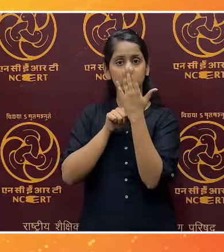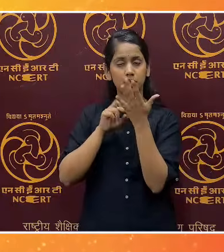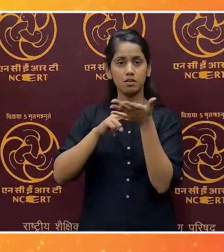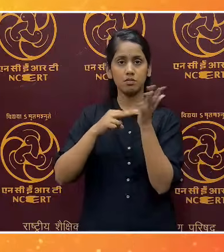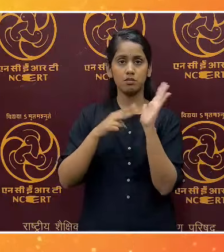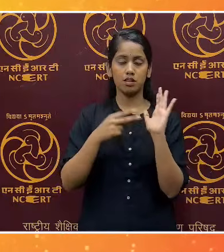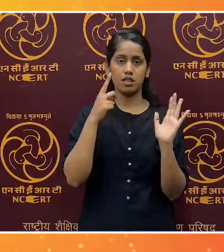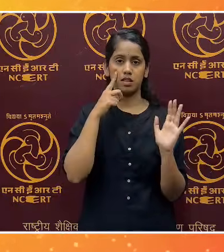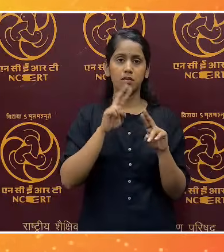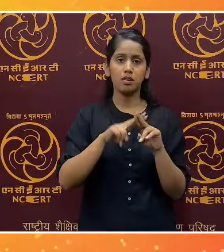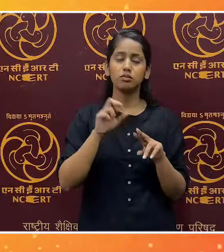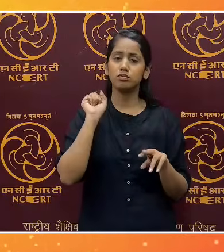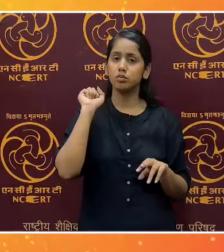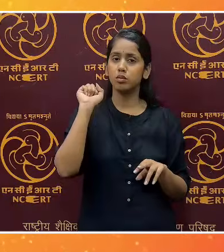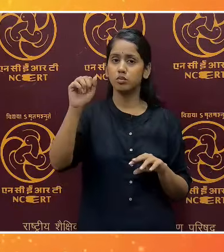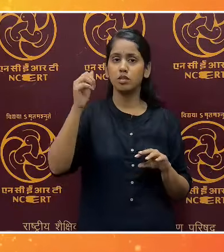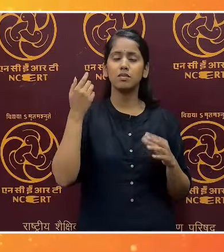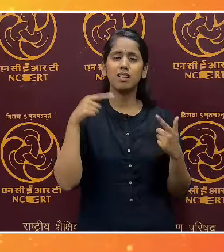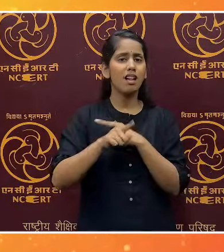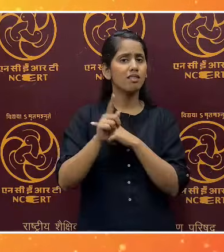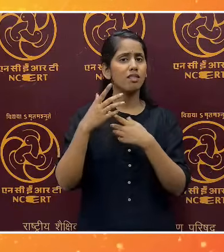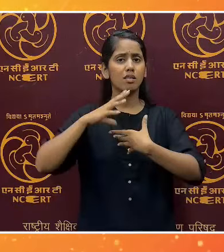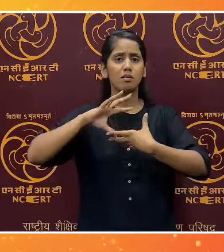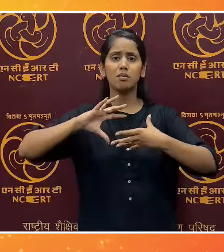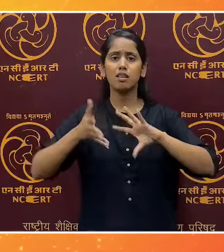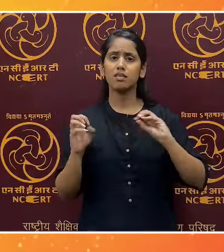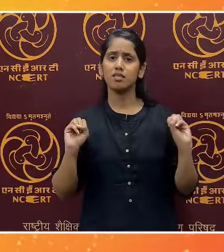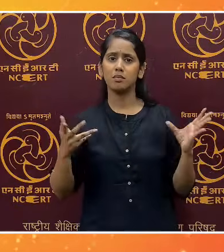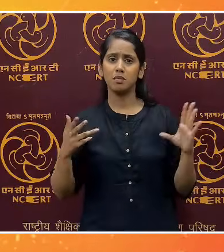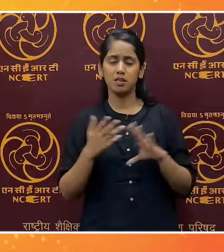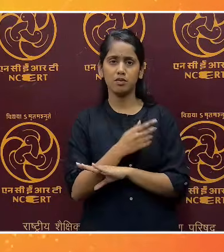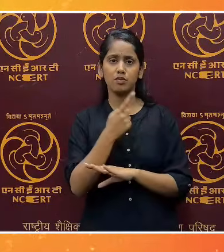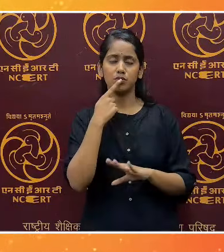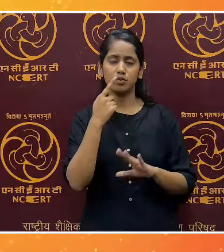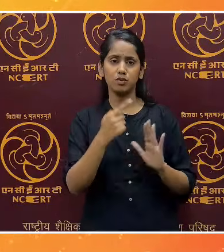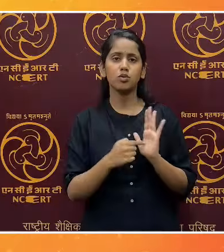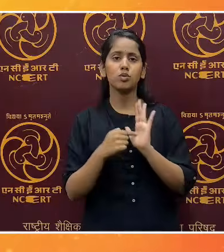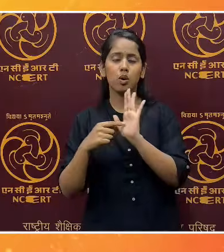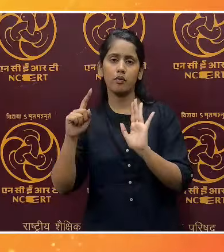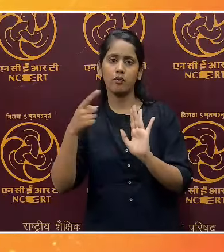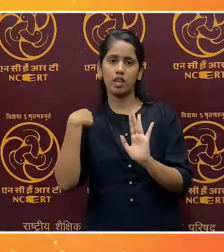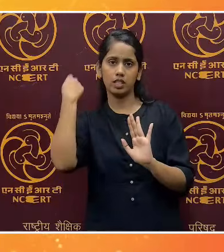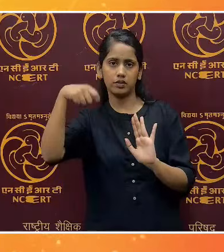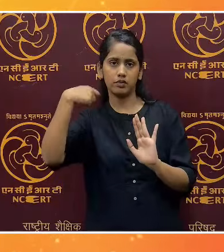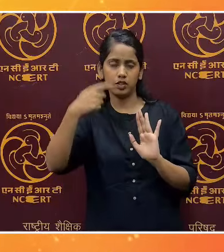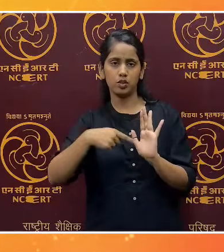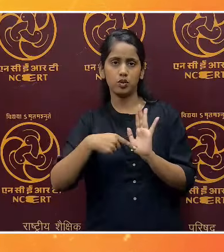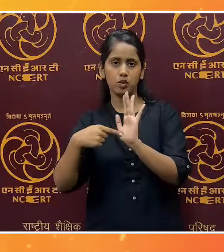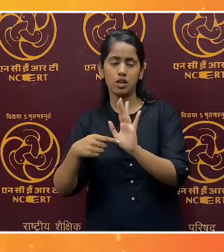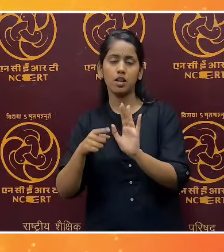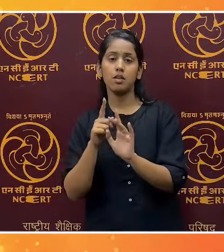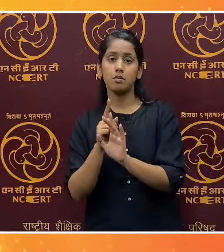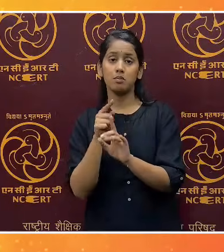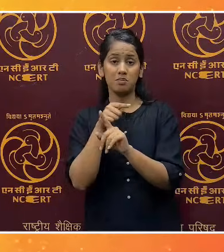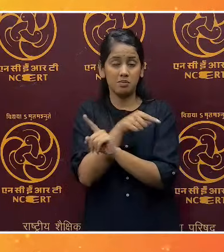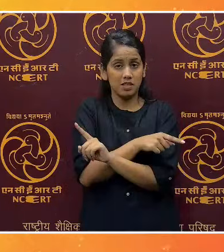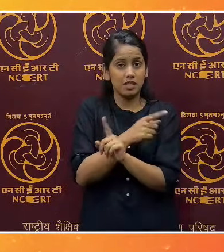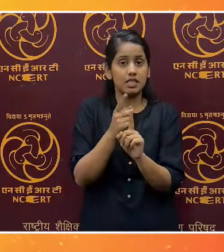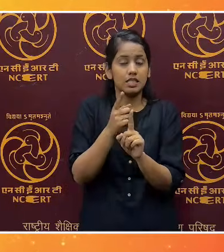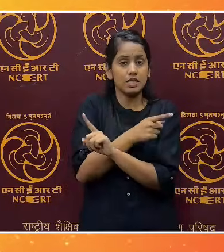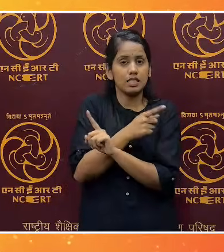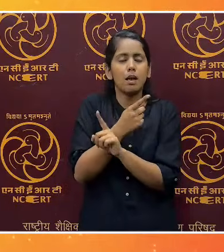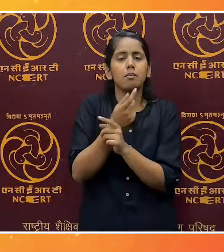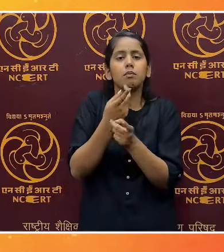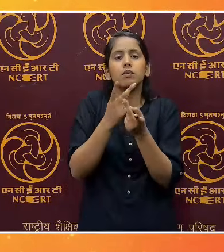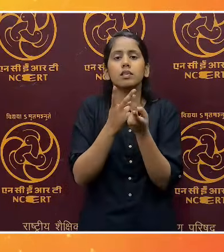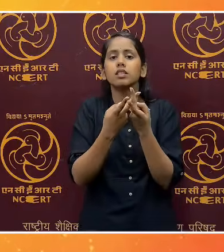start creating their own content. Sure. So I'm showing you one video of lecture, but this is kind of little different